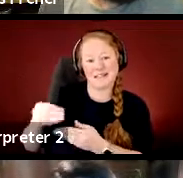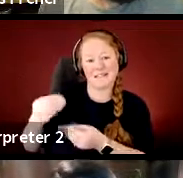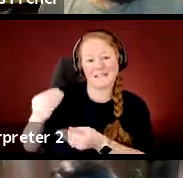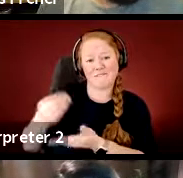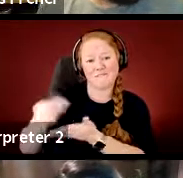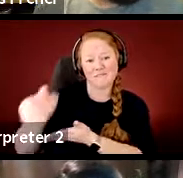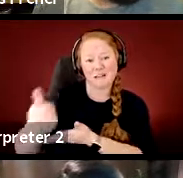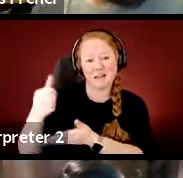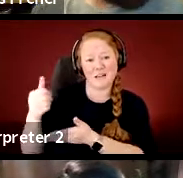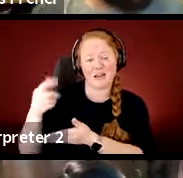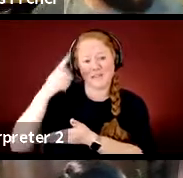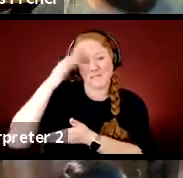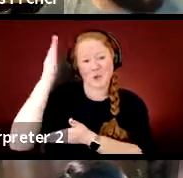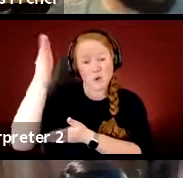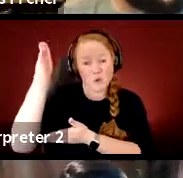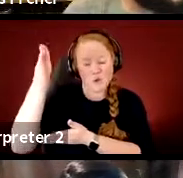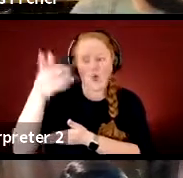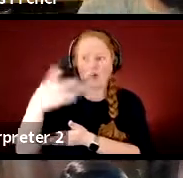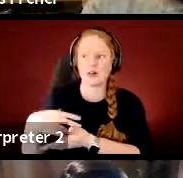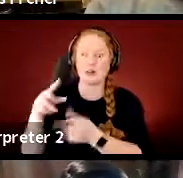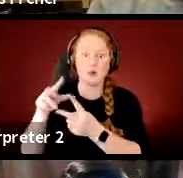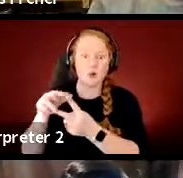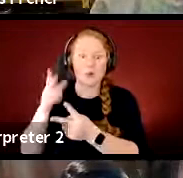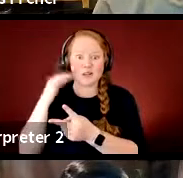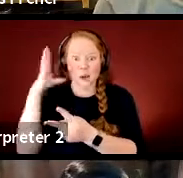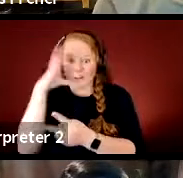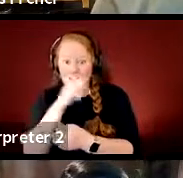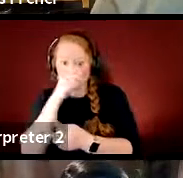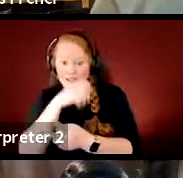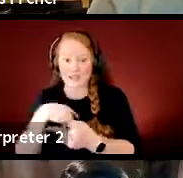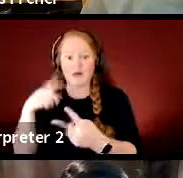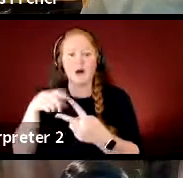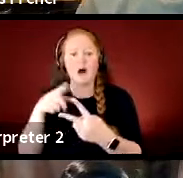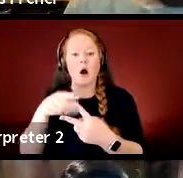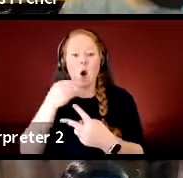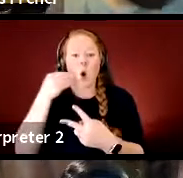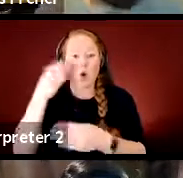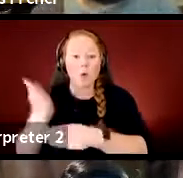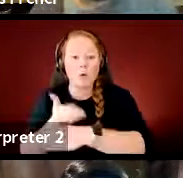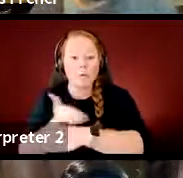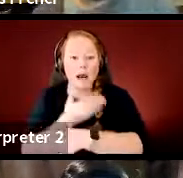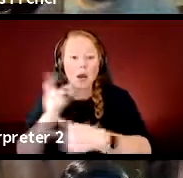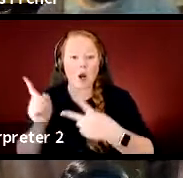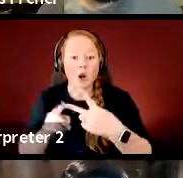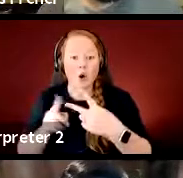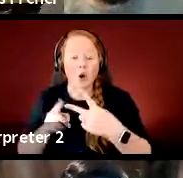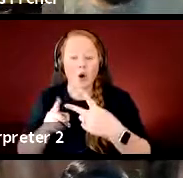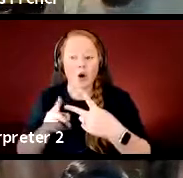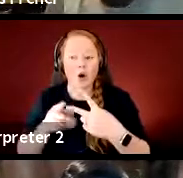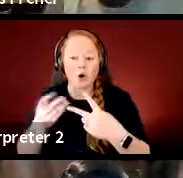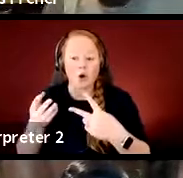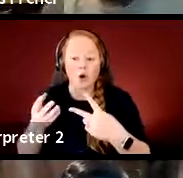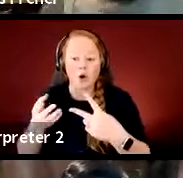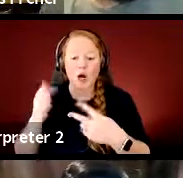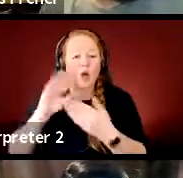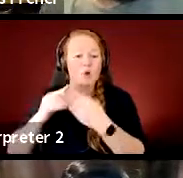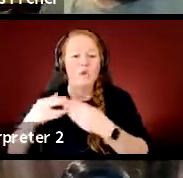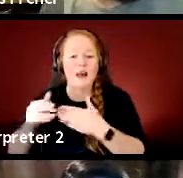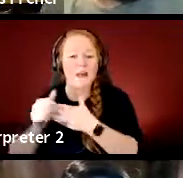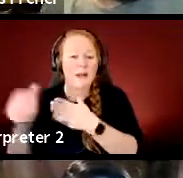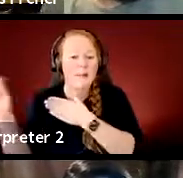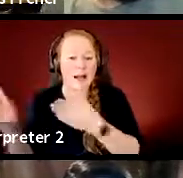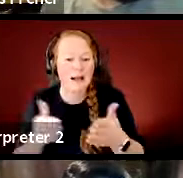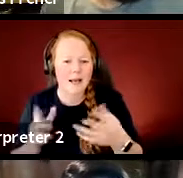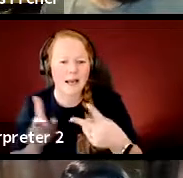And 2 examples of what we saw missing included funds for home repair and also funds for community-led planning or implementation